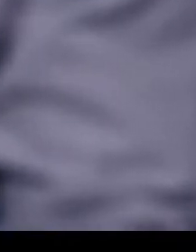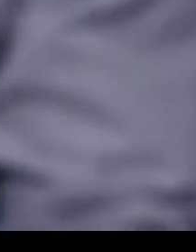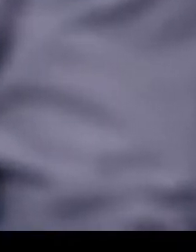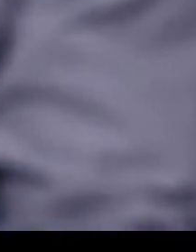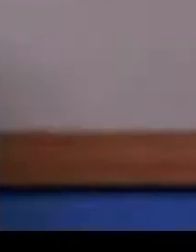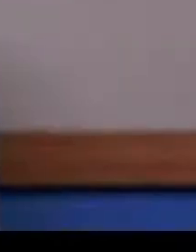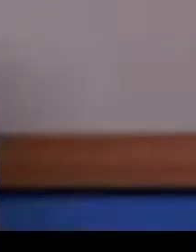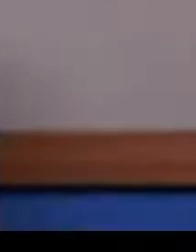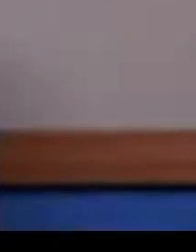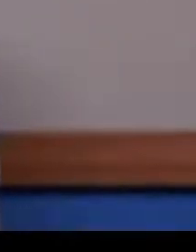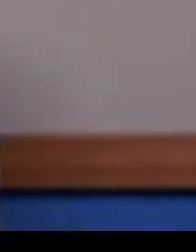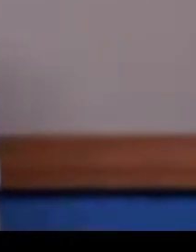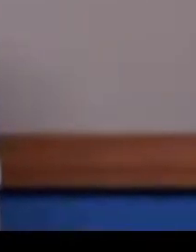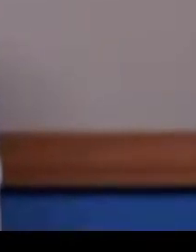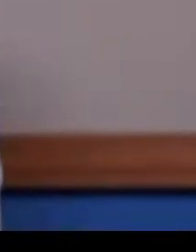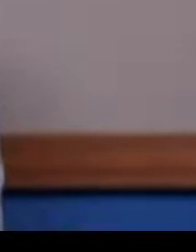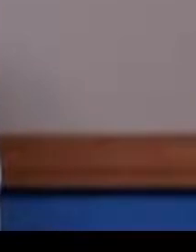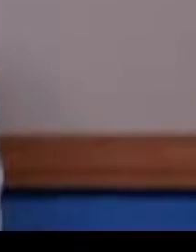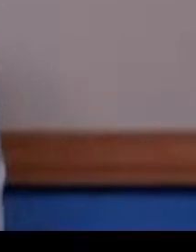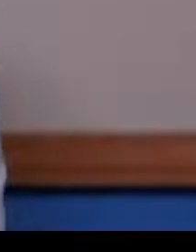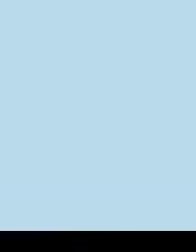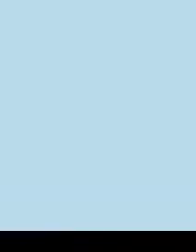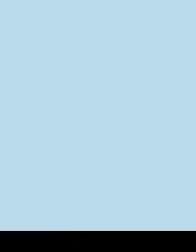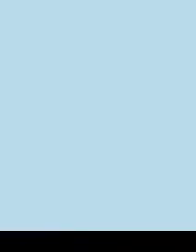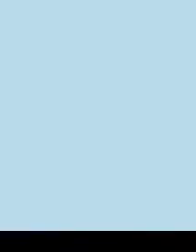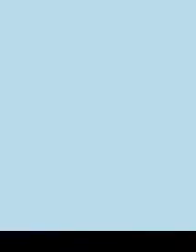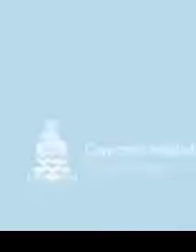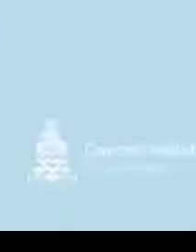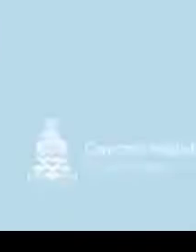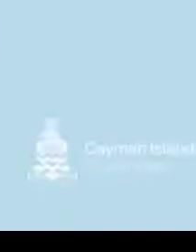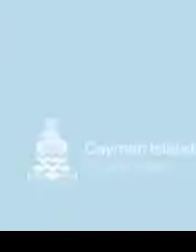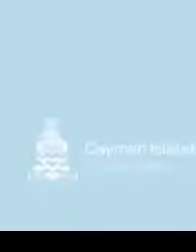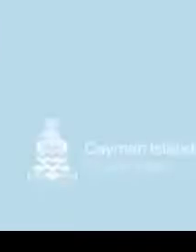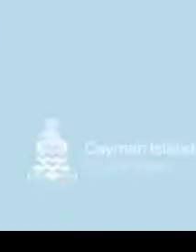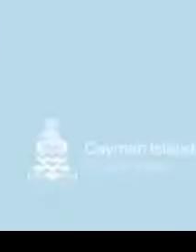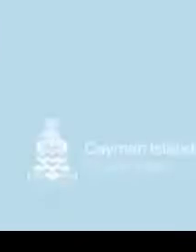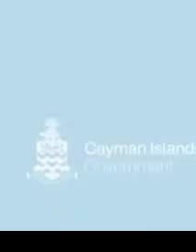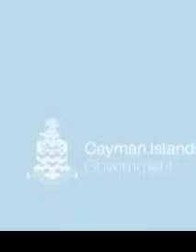T. So that means that I'm negative for today.